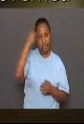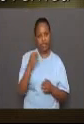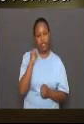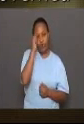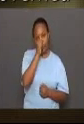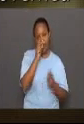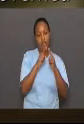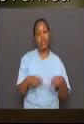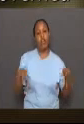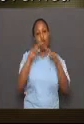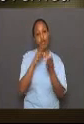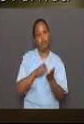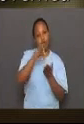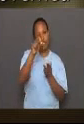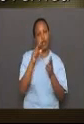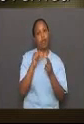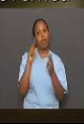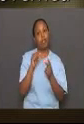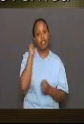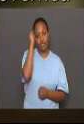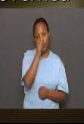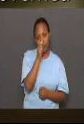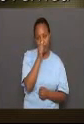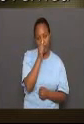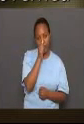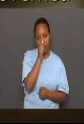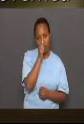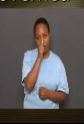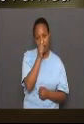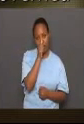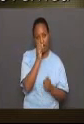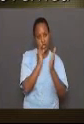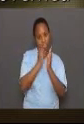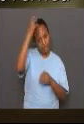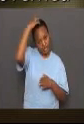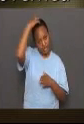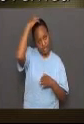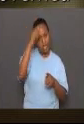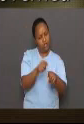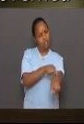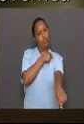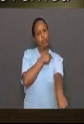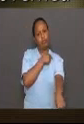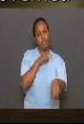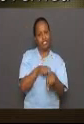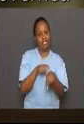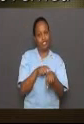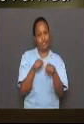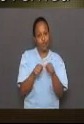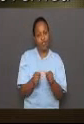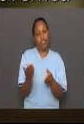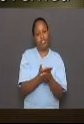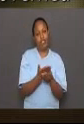Federal Democratic Republic of Ethiopia is a long document that